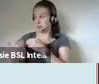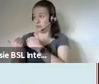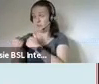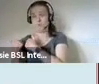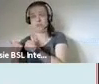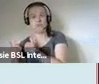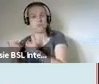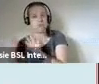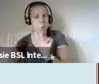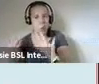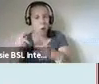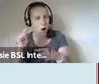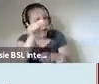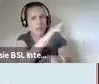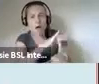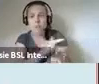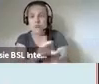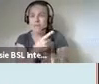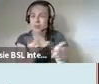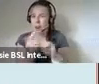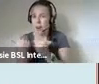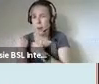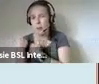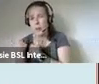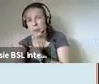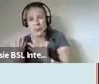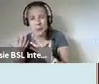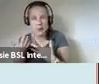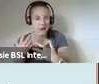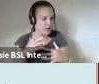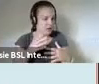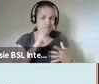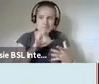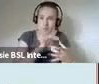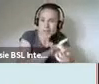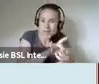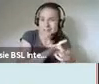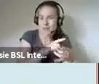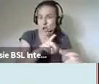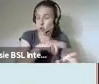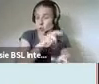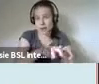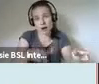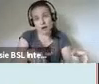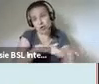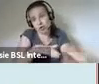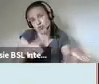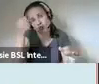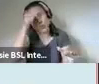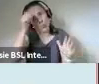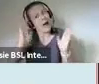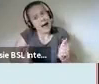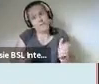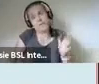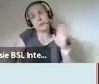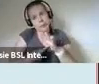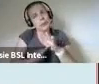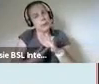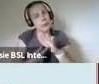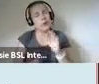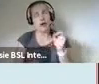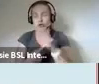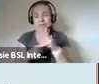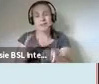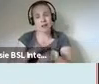all professionals and paraprofessionals who are getting in touch with young children from this very early age. To be most